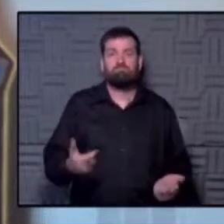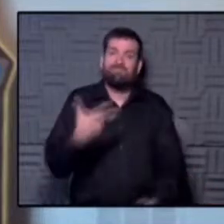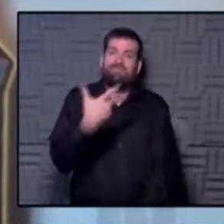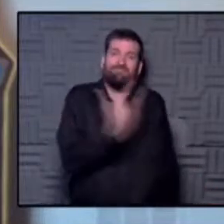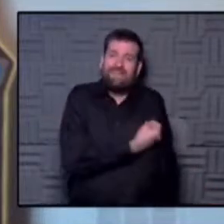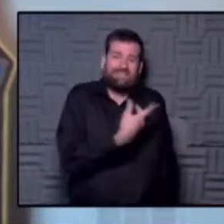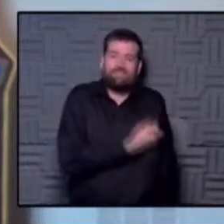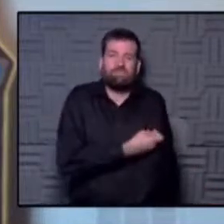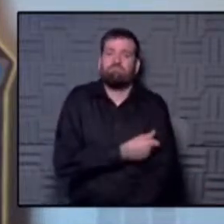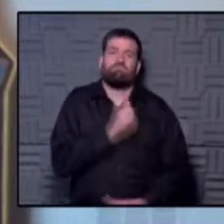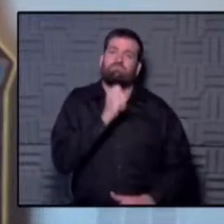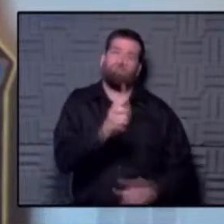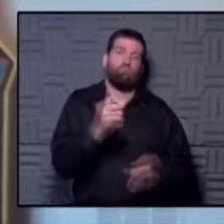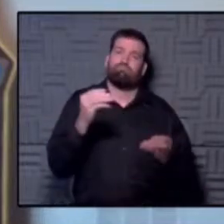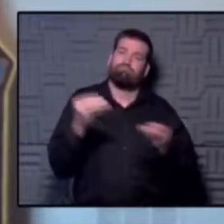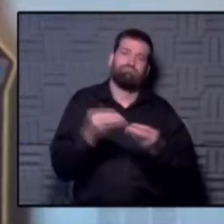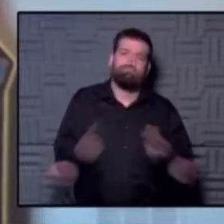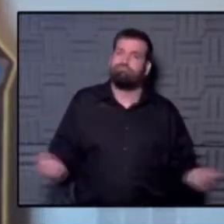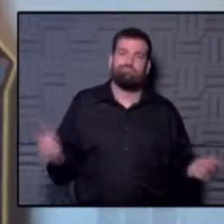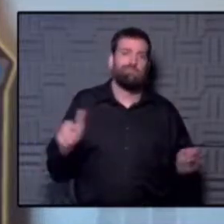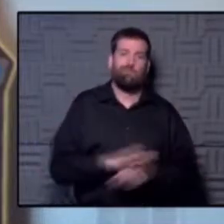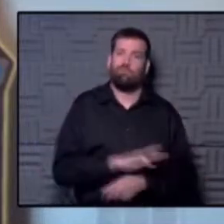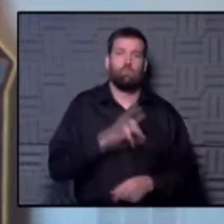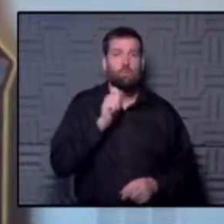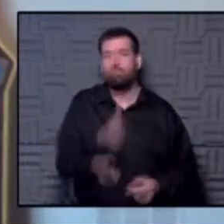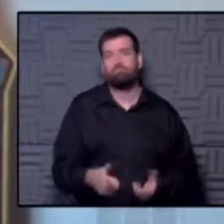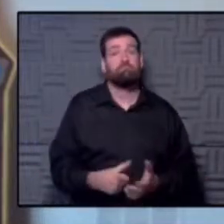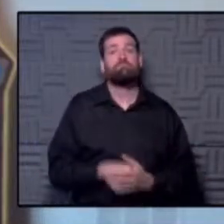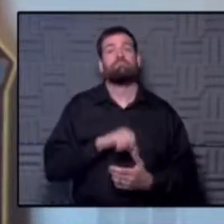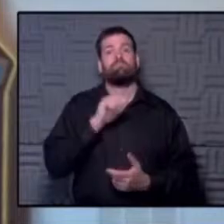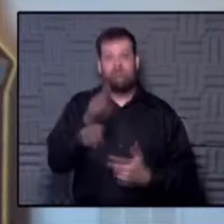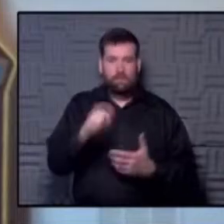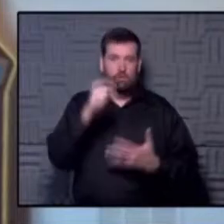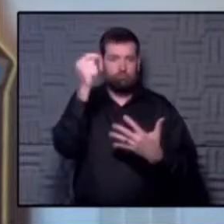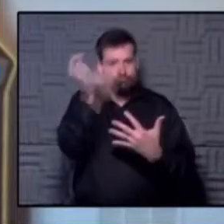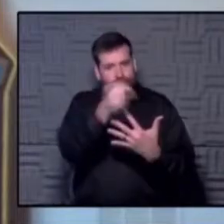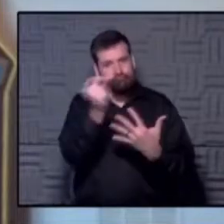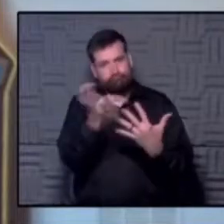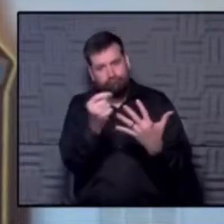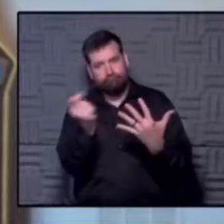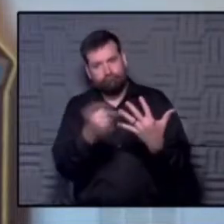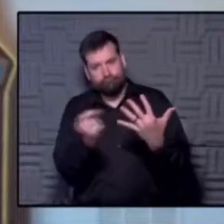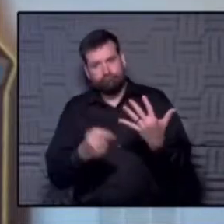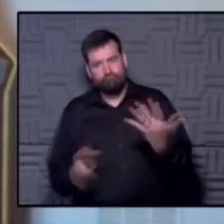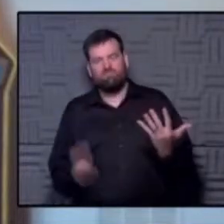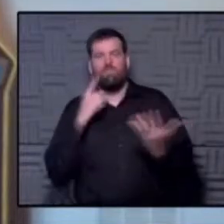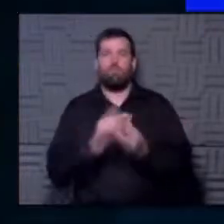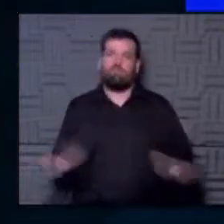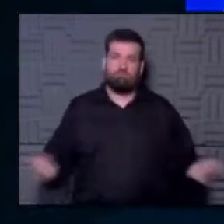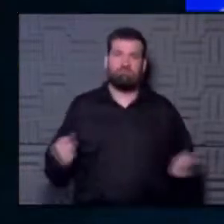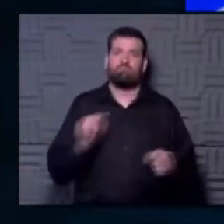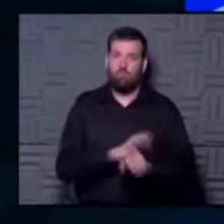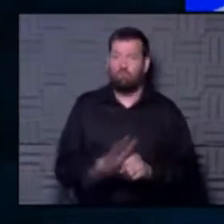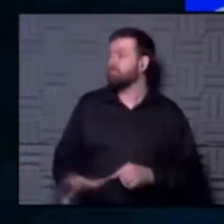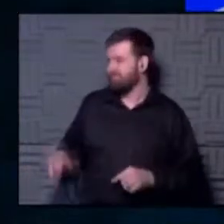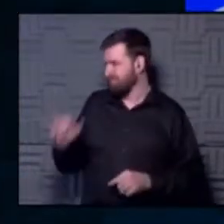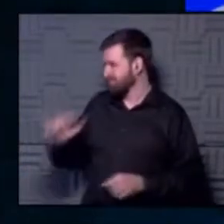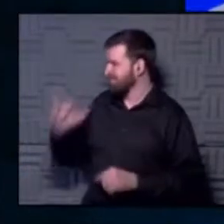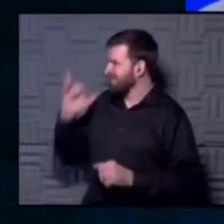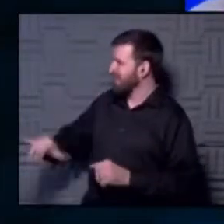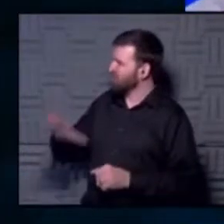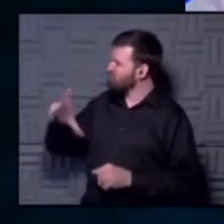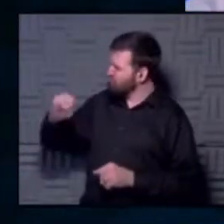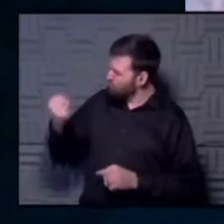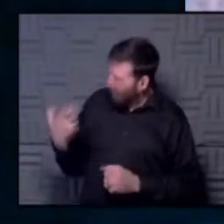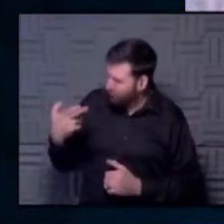to completely solve this. And we need to add all of these things together to get rid of COVID. Yeah, I like that idea of crushing the curve.